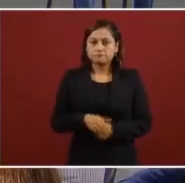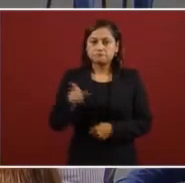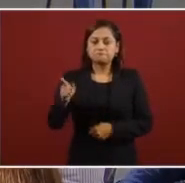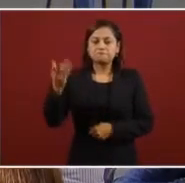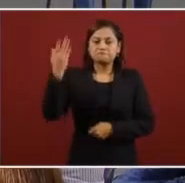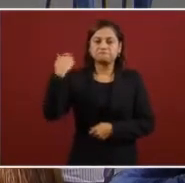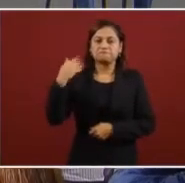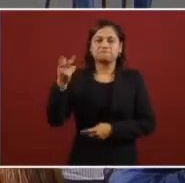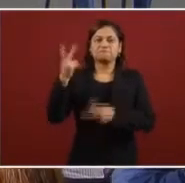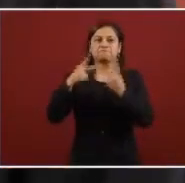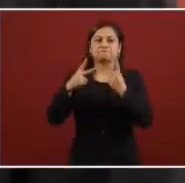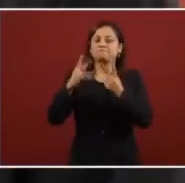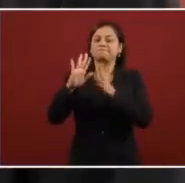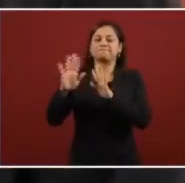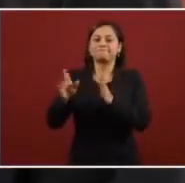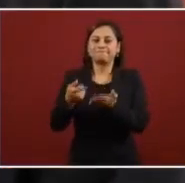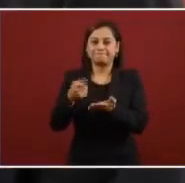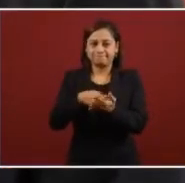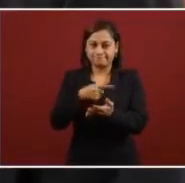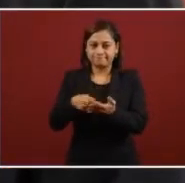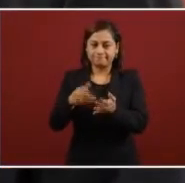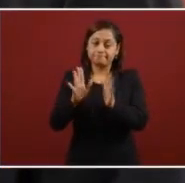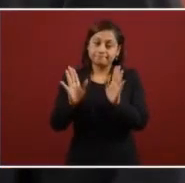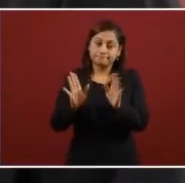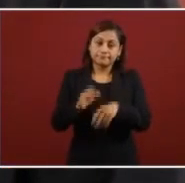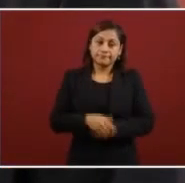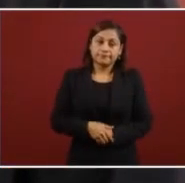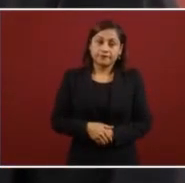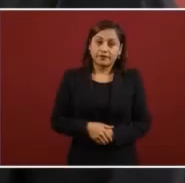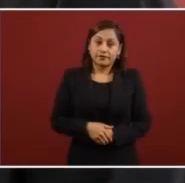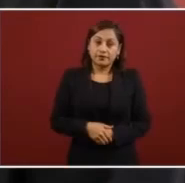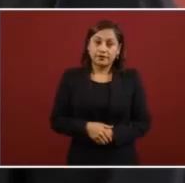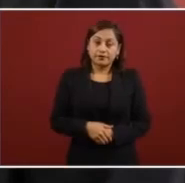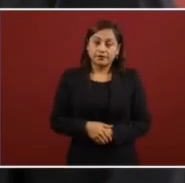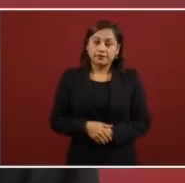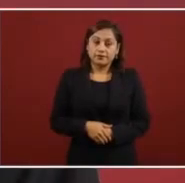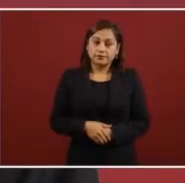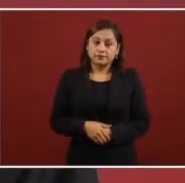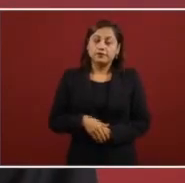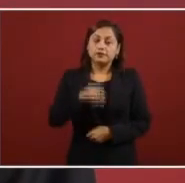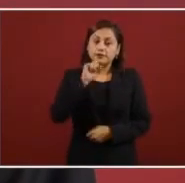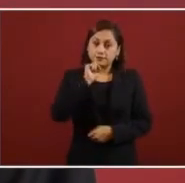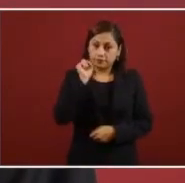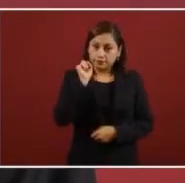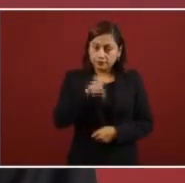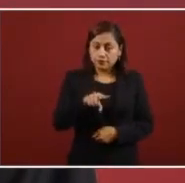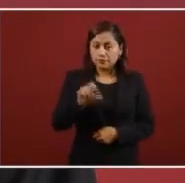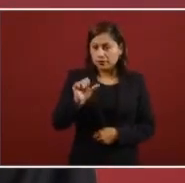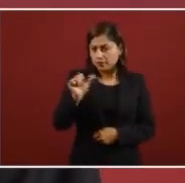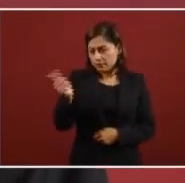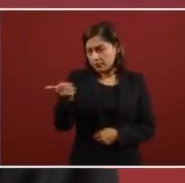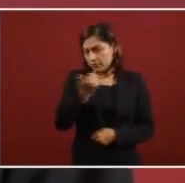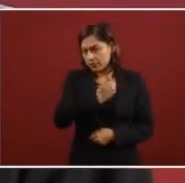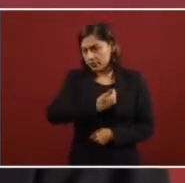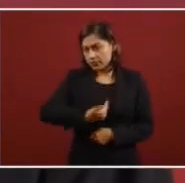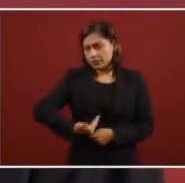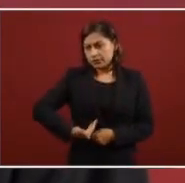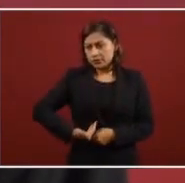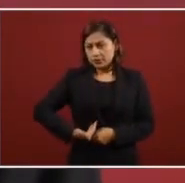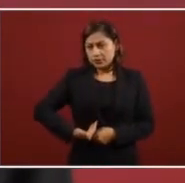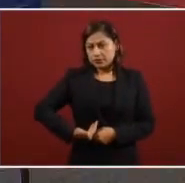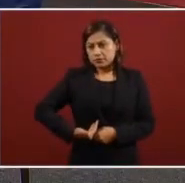his trip to Mexico. And also, it had been done by, or it was being planned by the